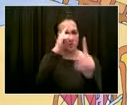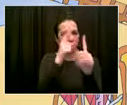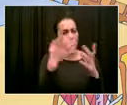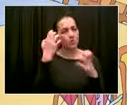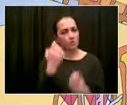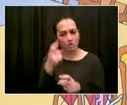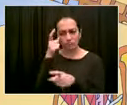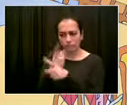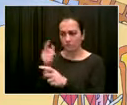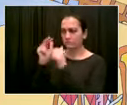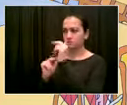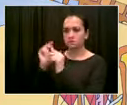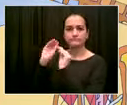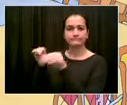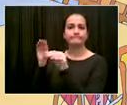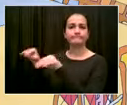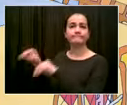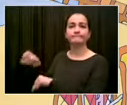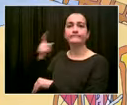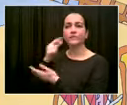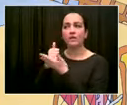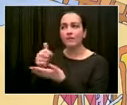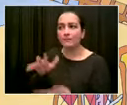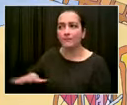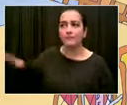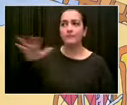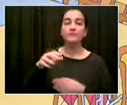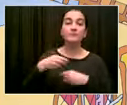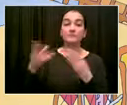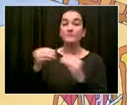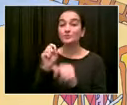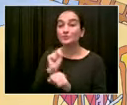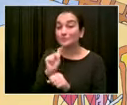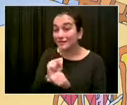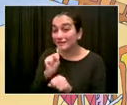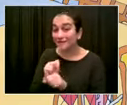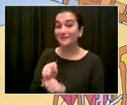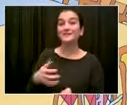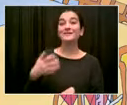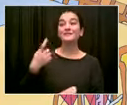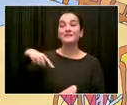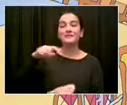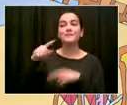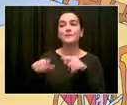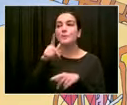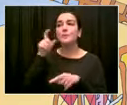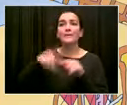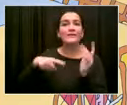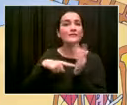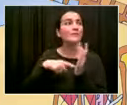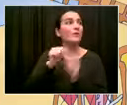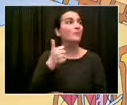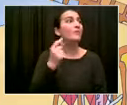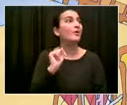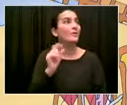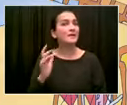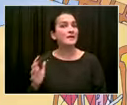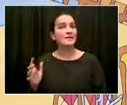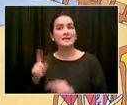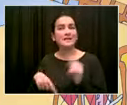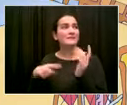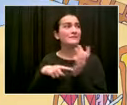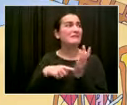for the community, kinds of things that make a difference. A way of addressing real needs the right way. So we're finishing